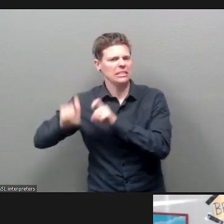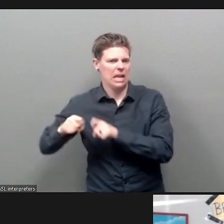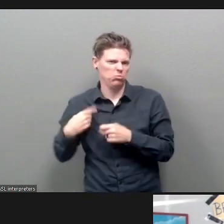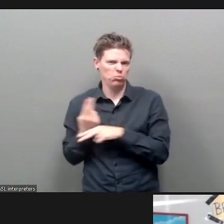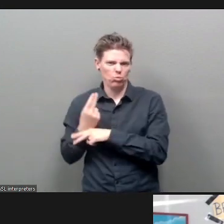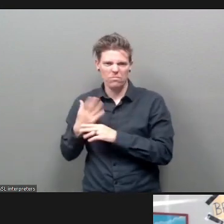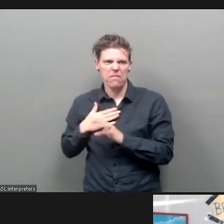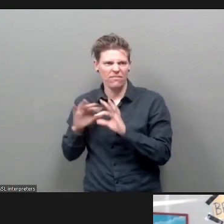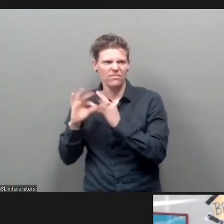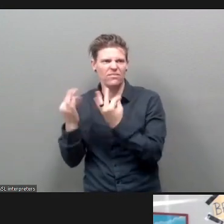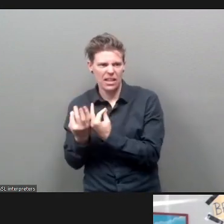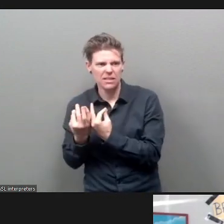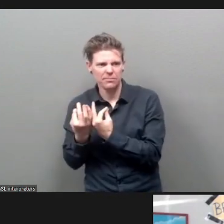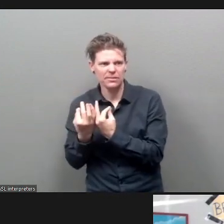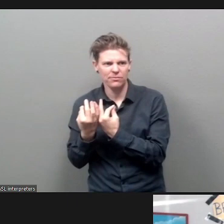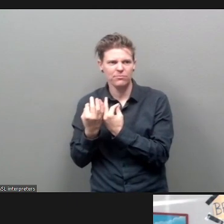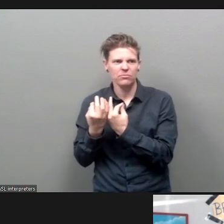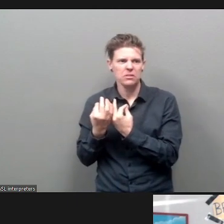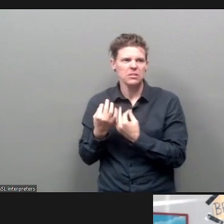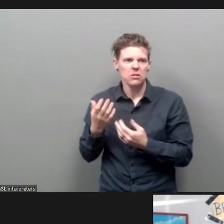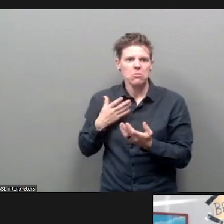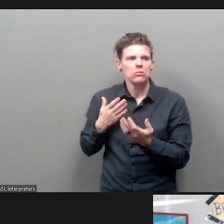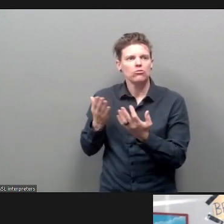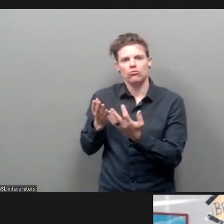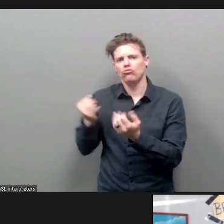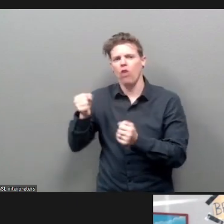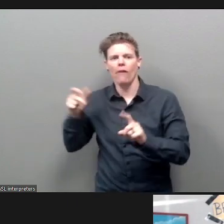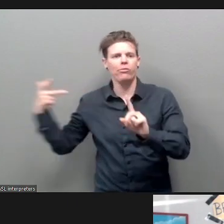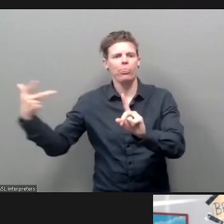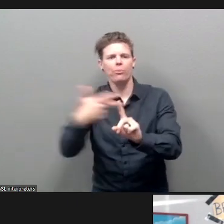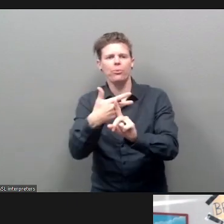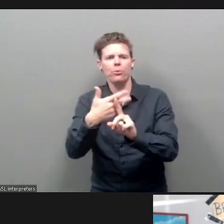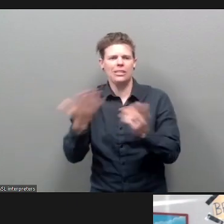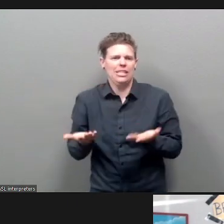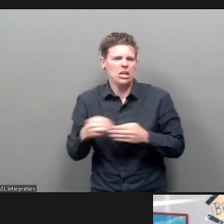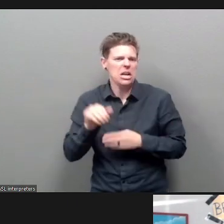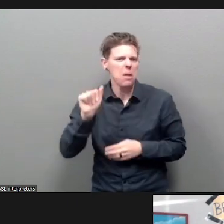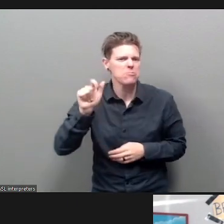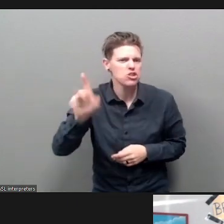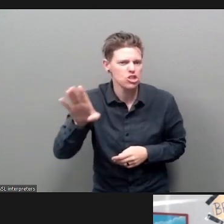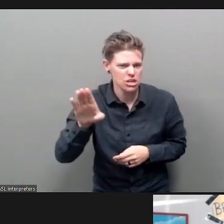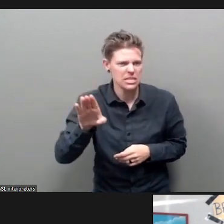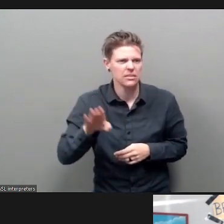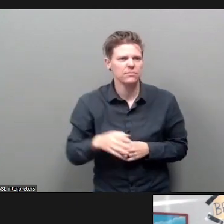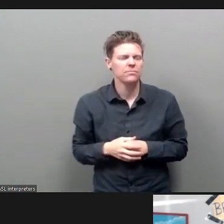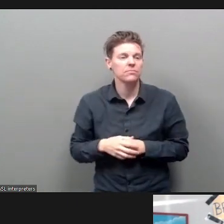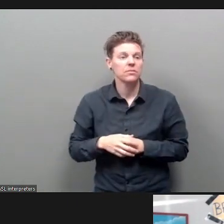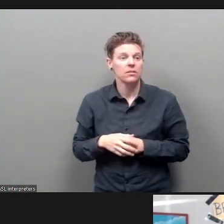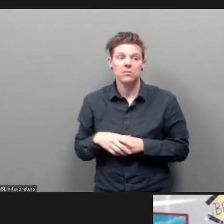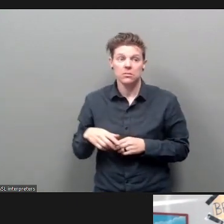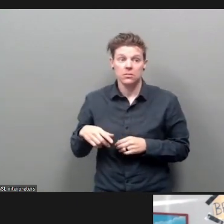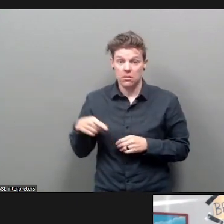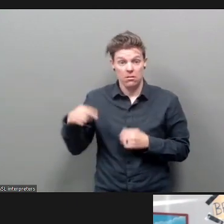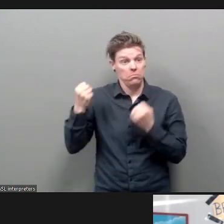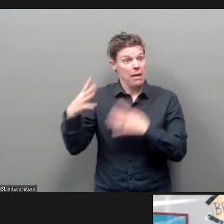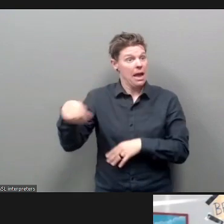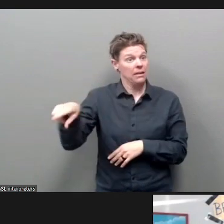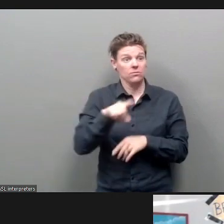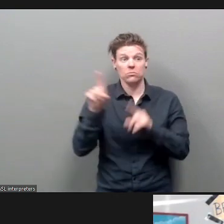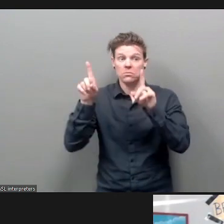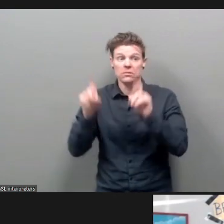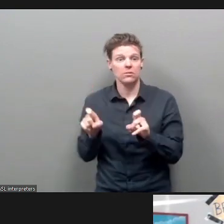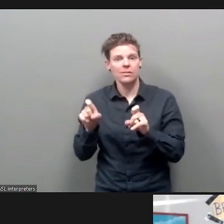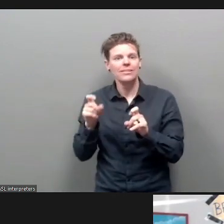Albuquerque, and so a lot of those other tests don't get reported. So we do hear from people when their test is